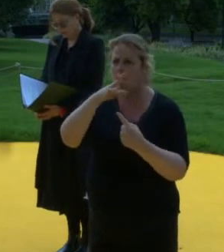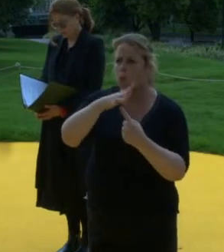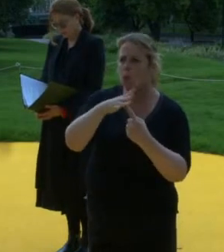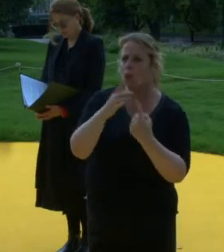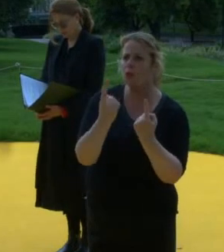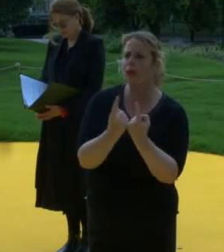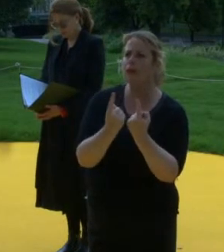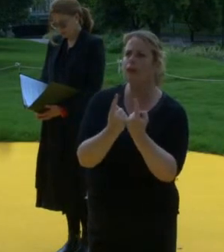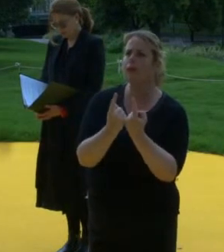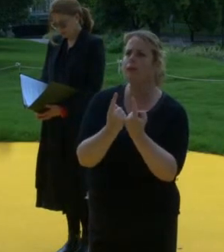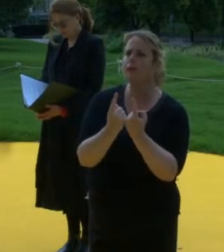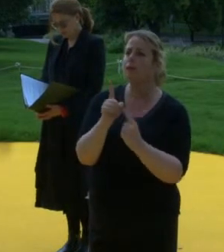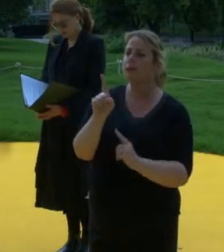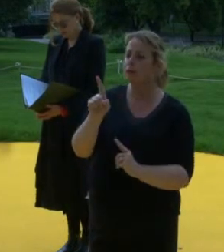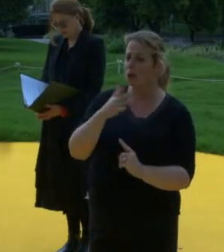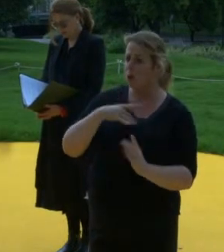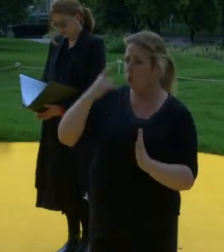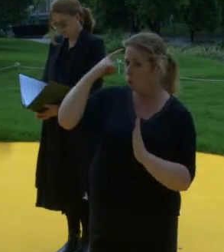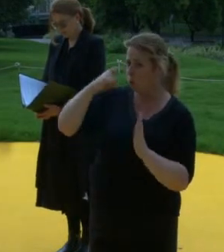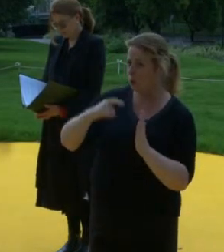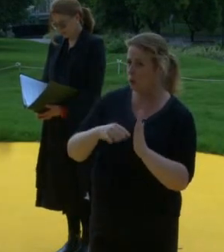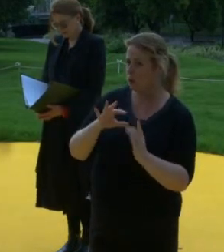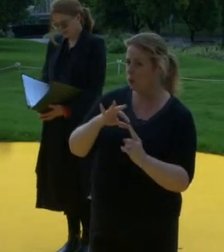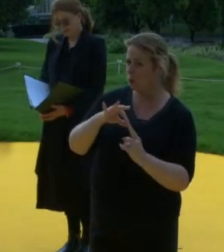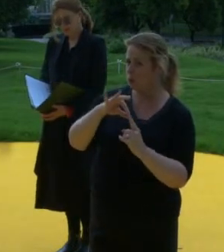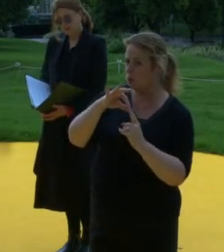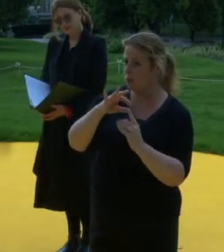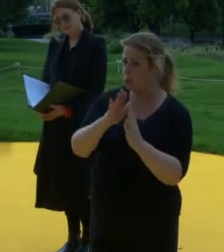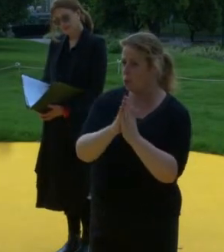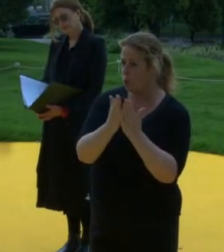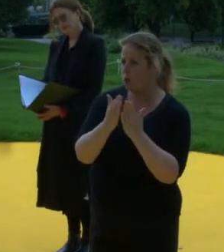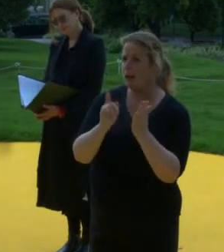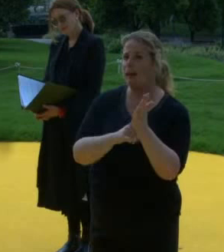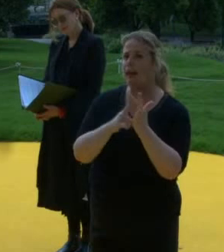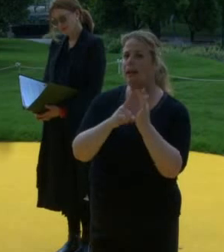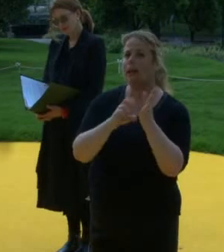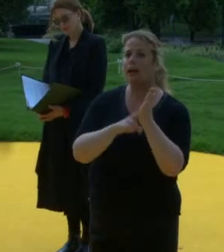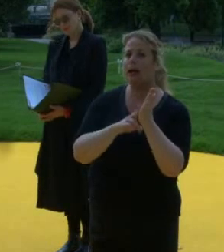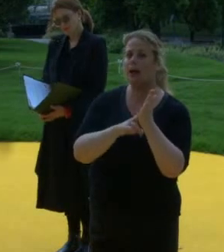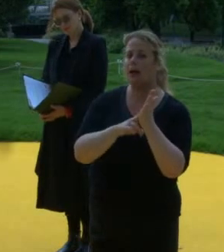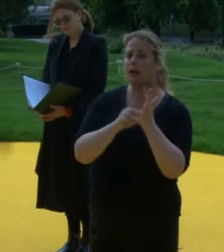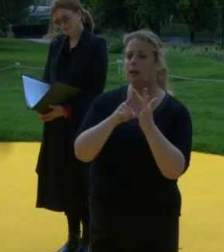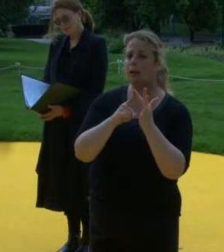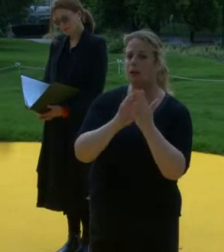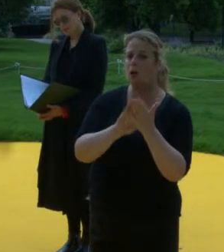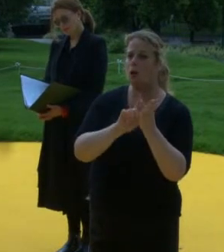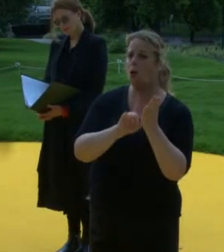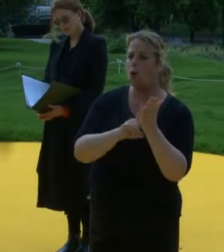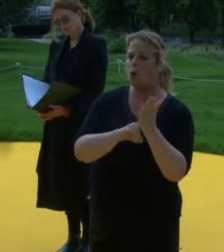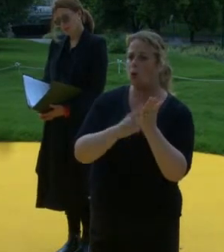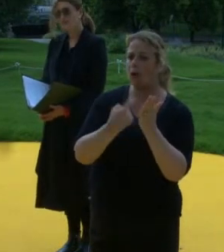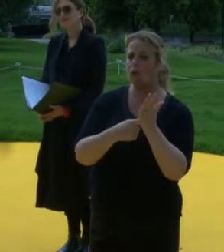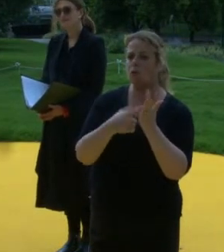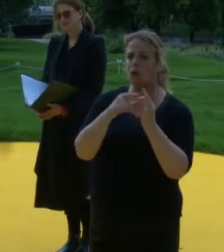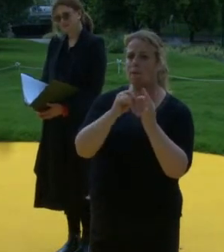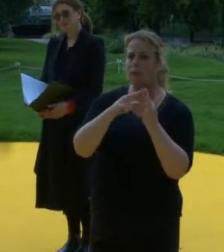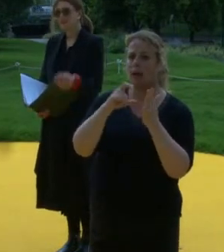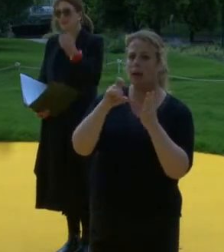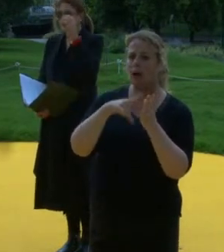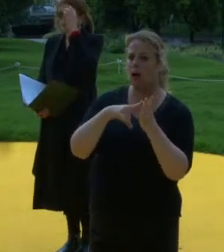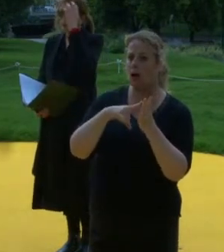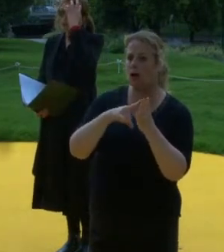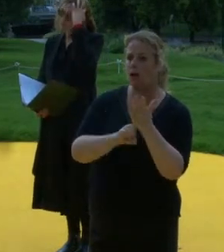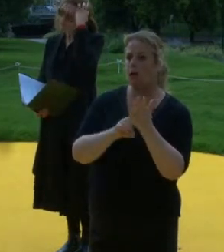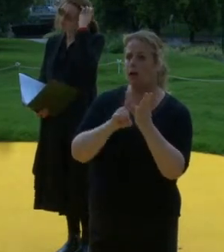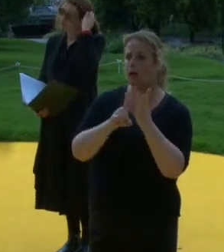But I'd particularly like to acknowledge the work of Leanne Hall and Rebecca Lim, who are both on the shortlist